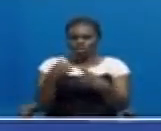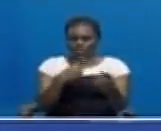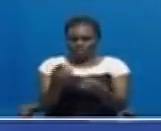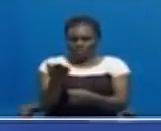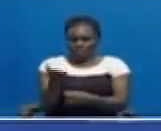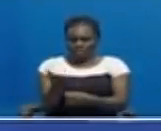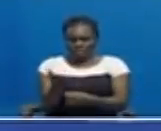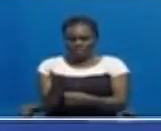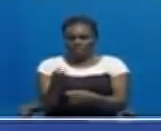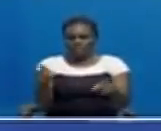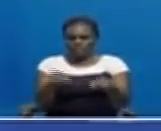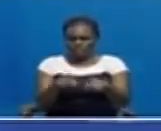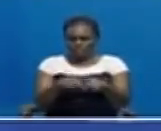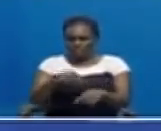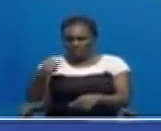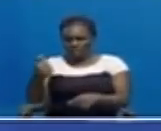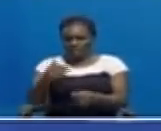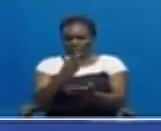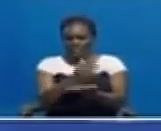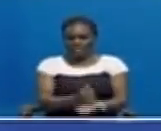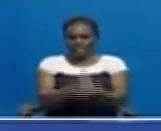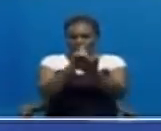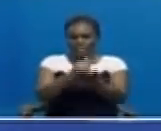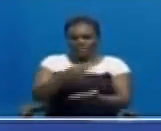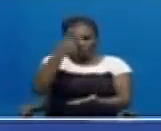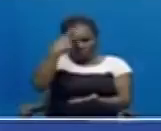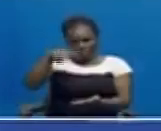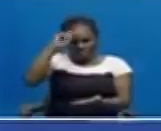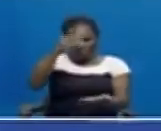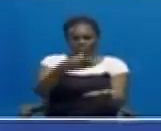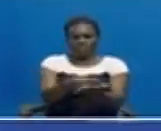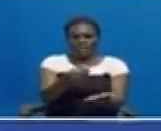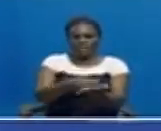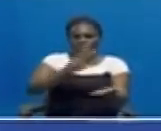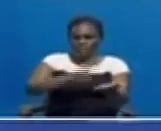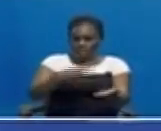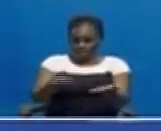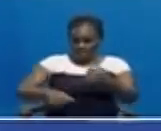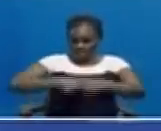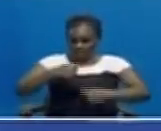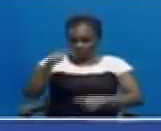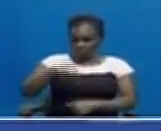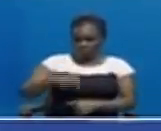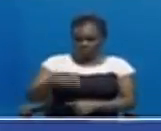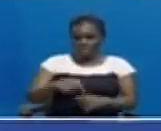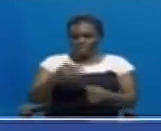levels and the fiscal side of things helping out monetary policy. Mm-hmm. And, you know, failure to act today will